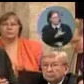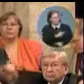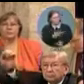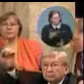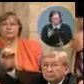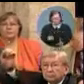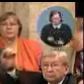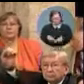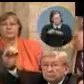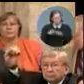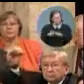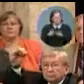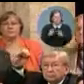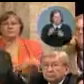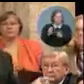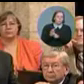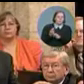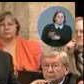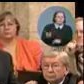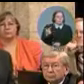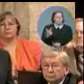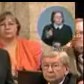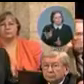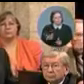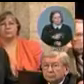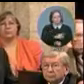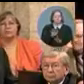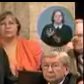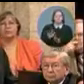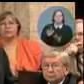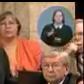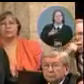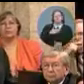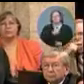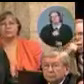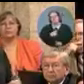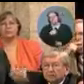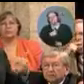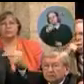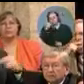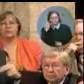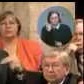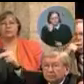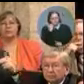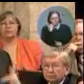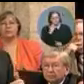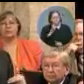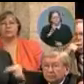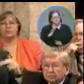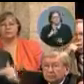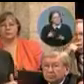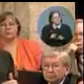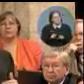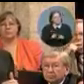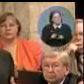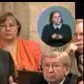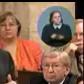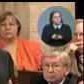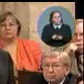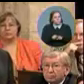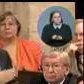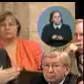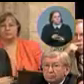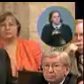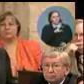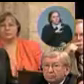those people. Those people include not only the victims of the Taser, but the police officers whose own professional and personal lives